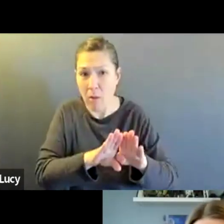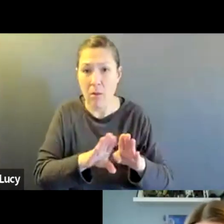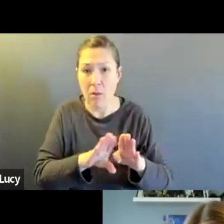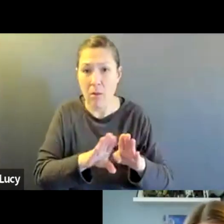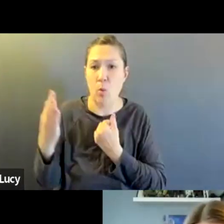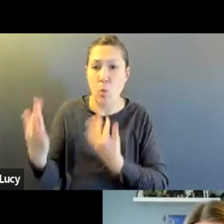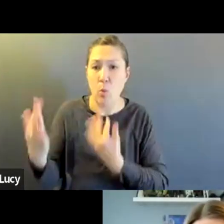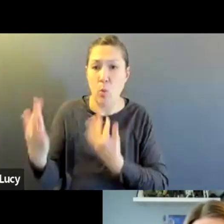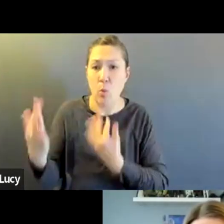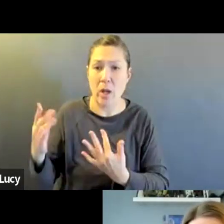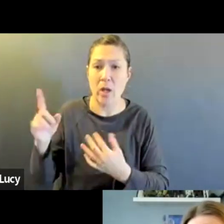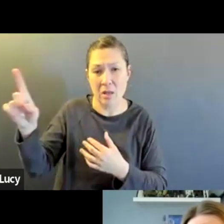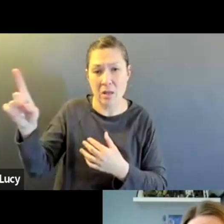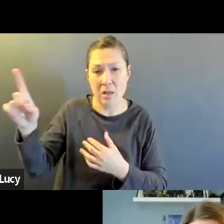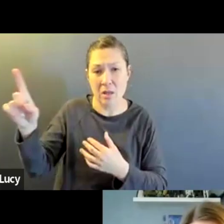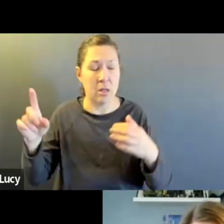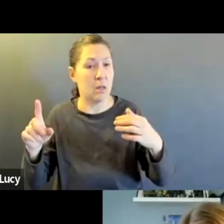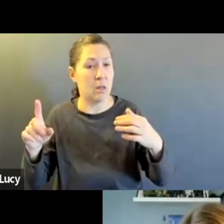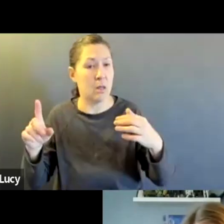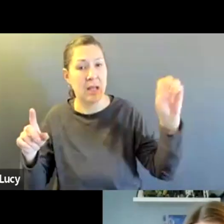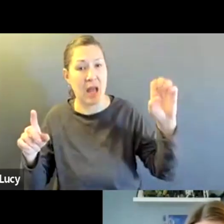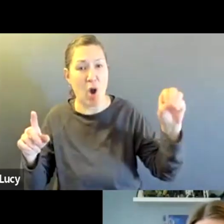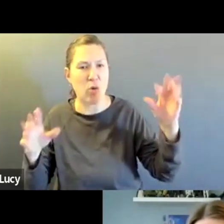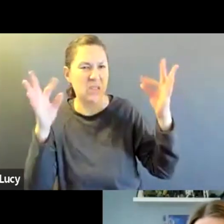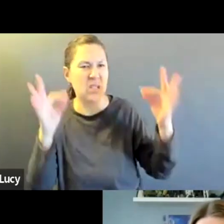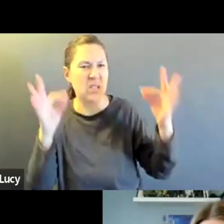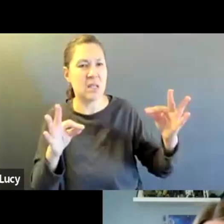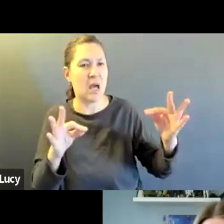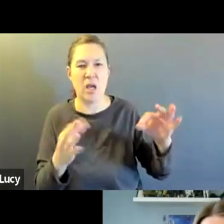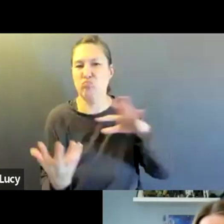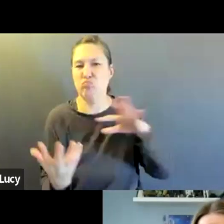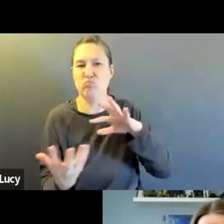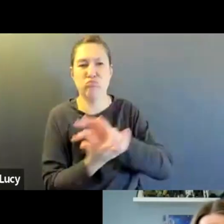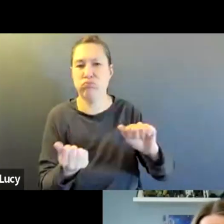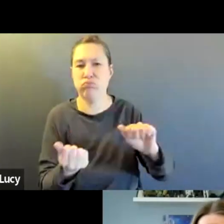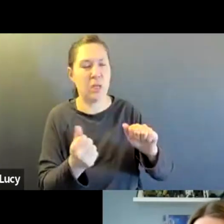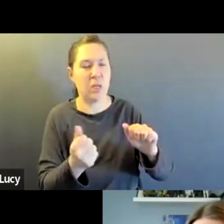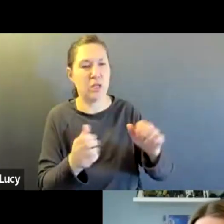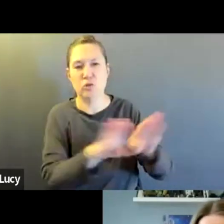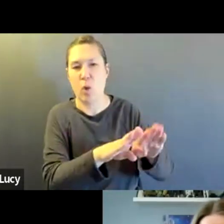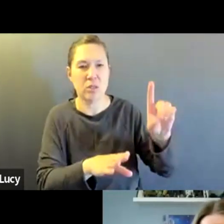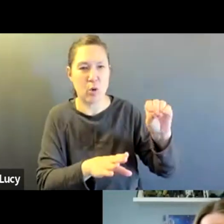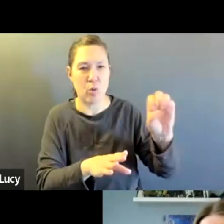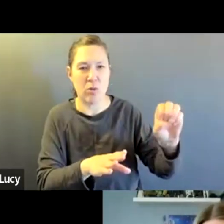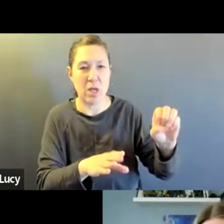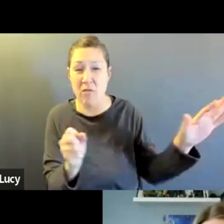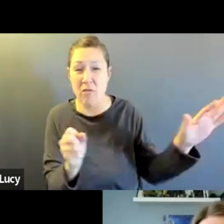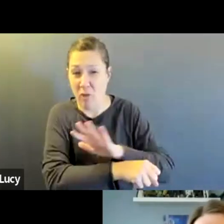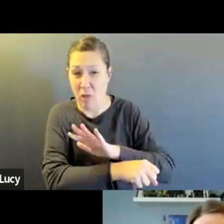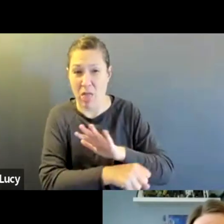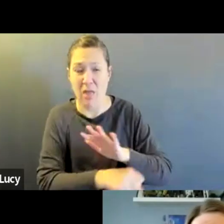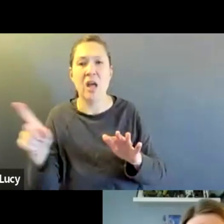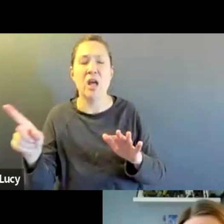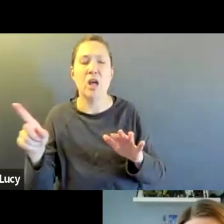order around abolishing the department. The president talked about it on the campaign trail. It was mentioned during the